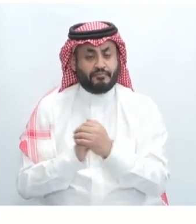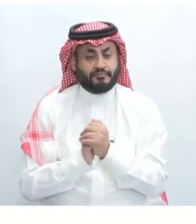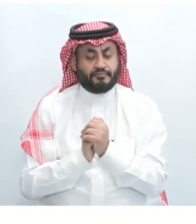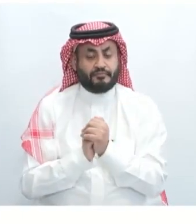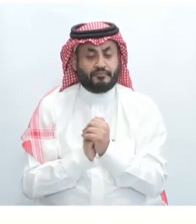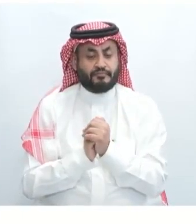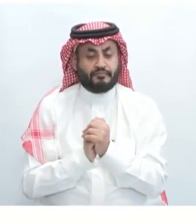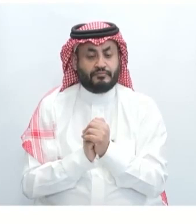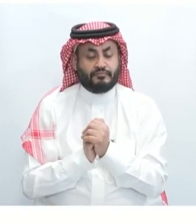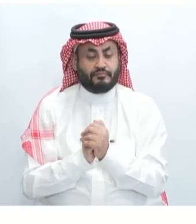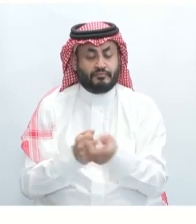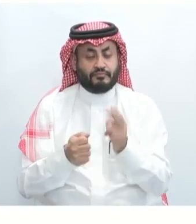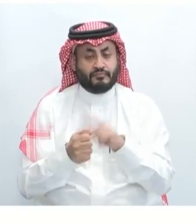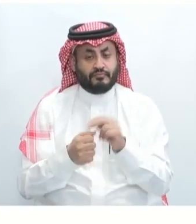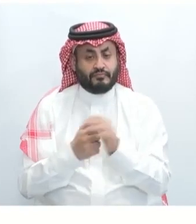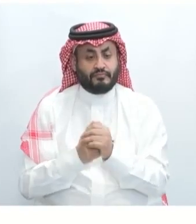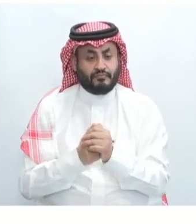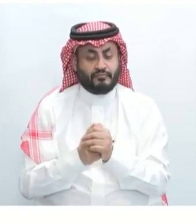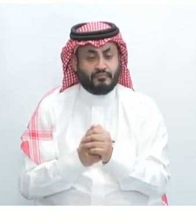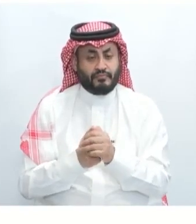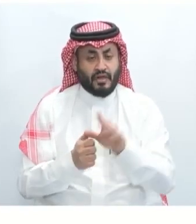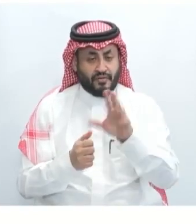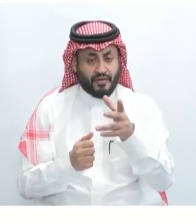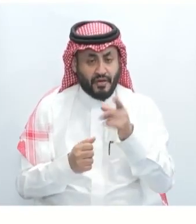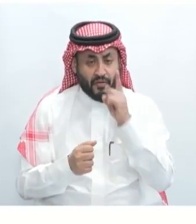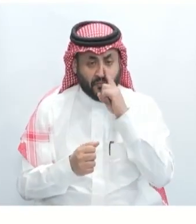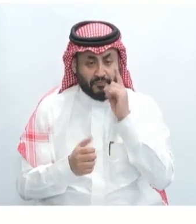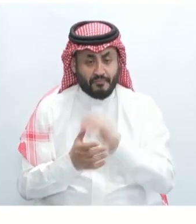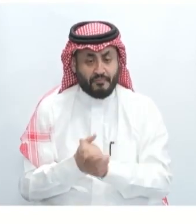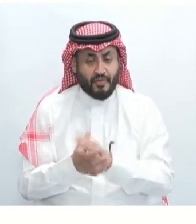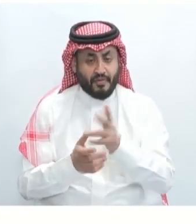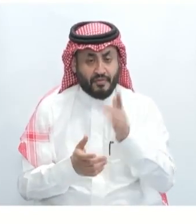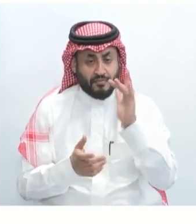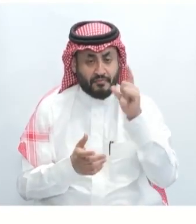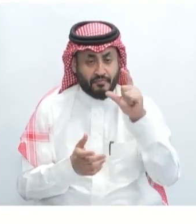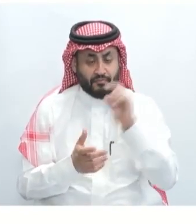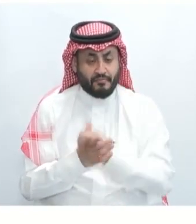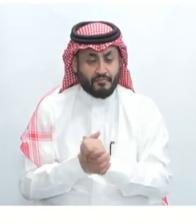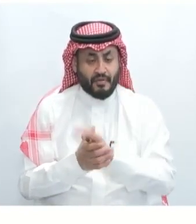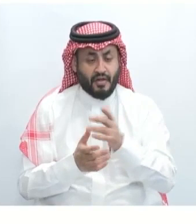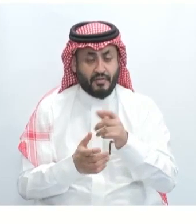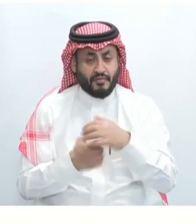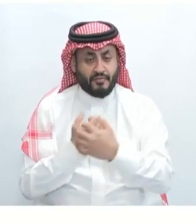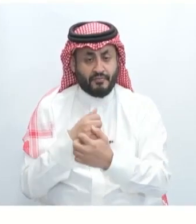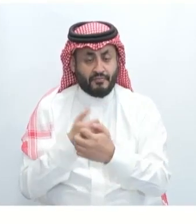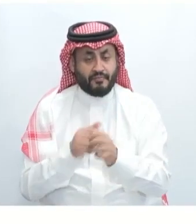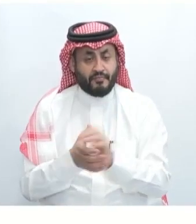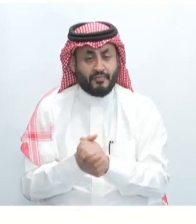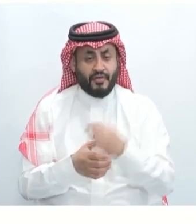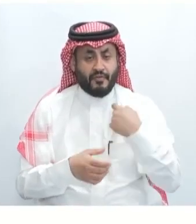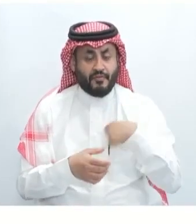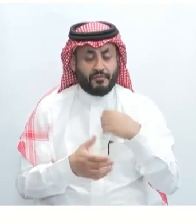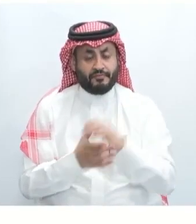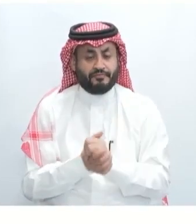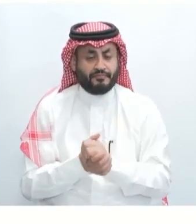is the white. Excellent. So, again, let's read it. So, are they yellow? Are they blue? Are they orange? Are